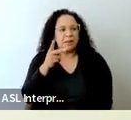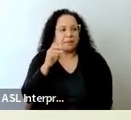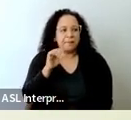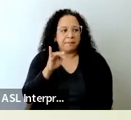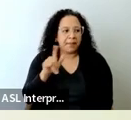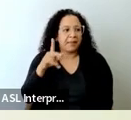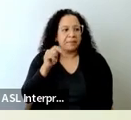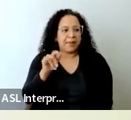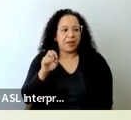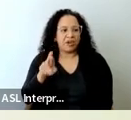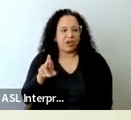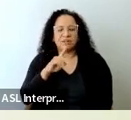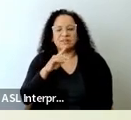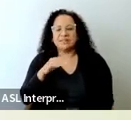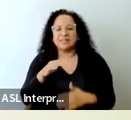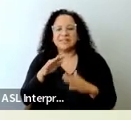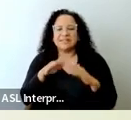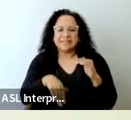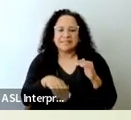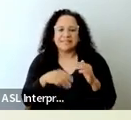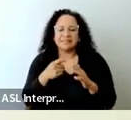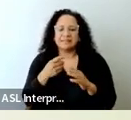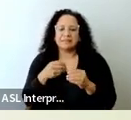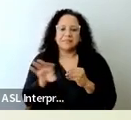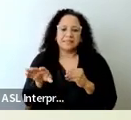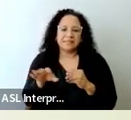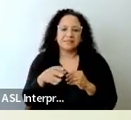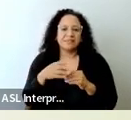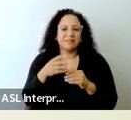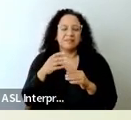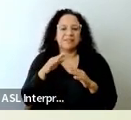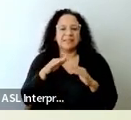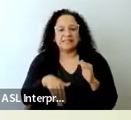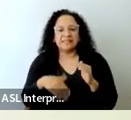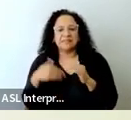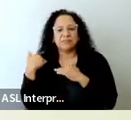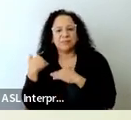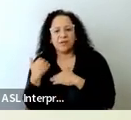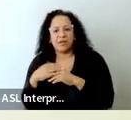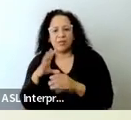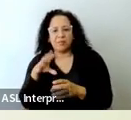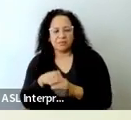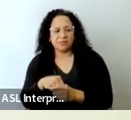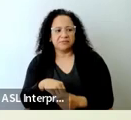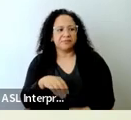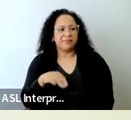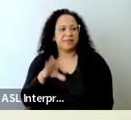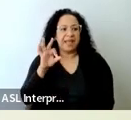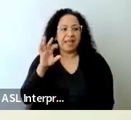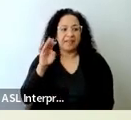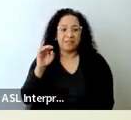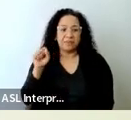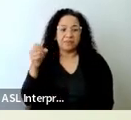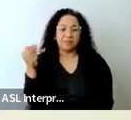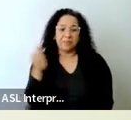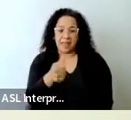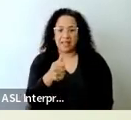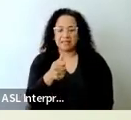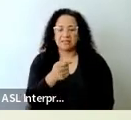bill payer, it's the least expensive and least amount of liability on the participant. FMS pays the provider